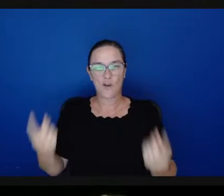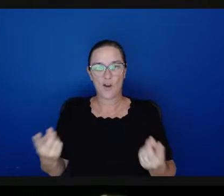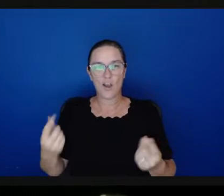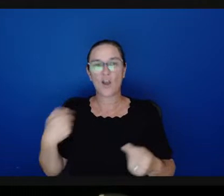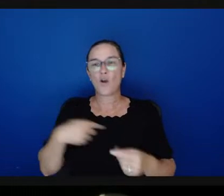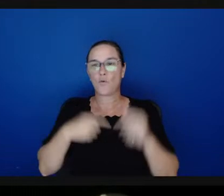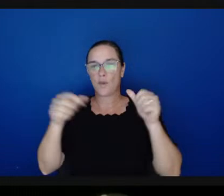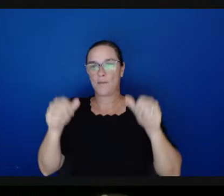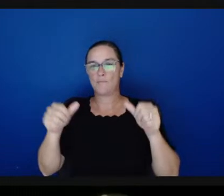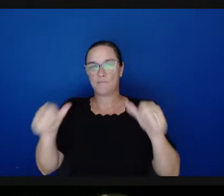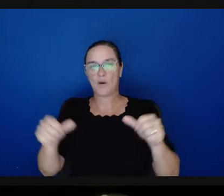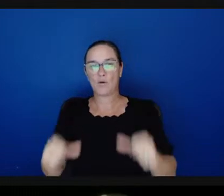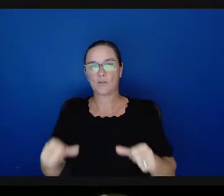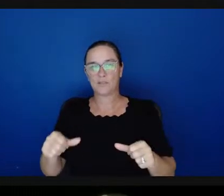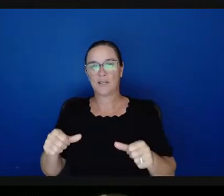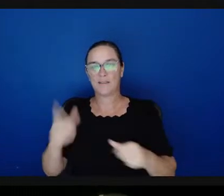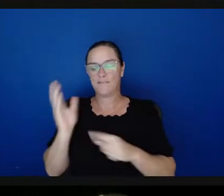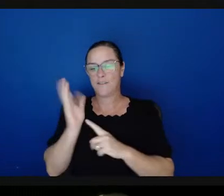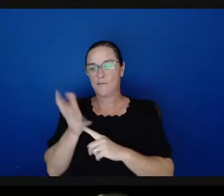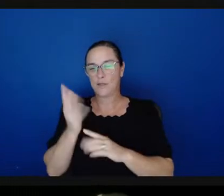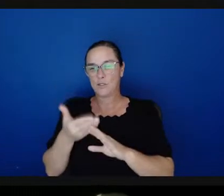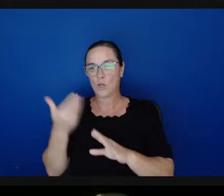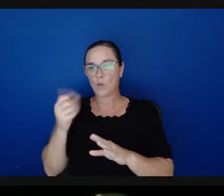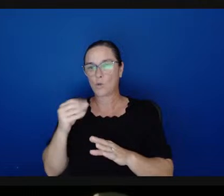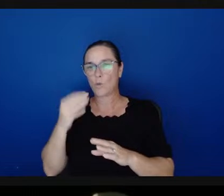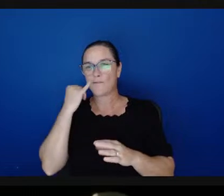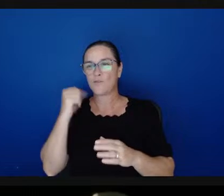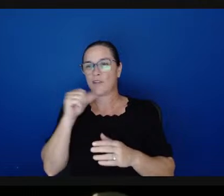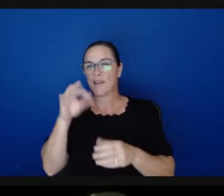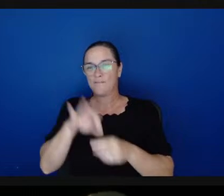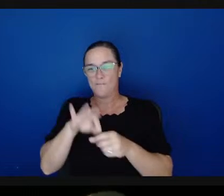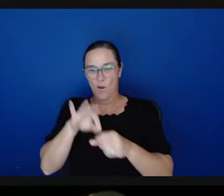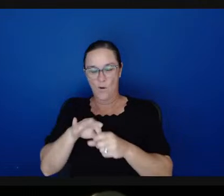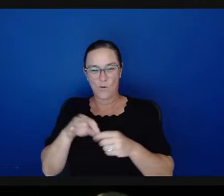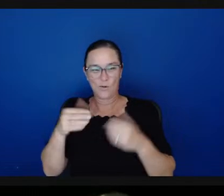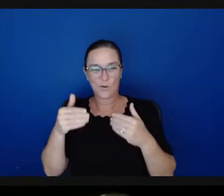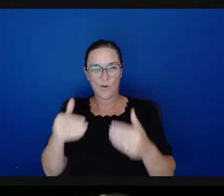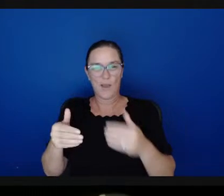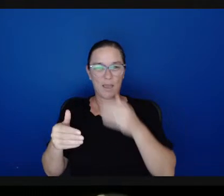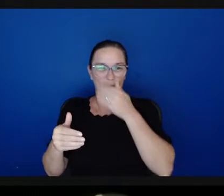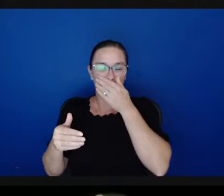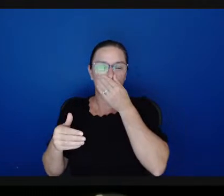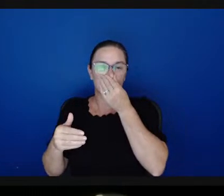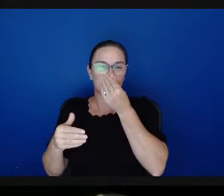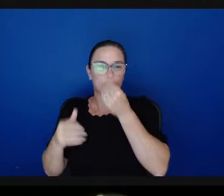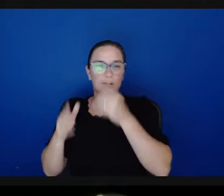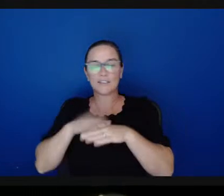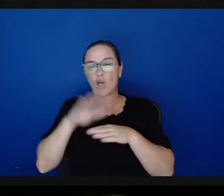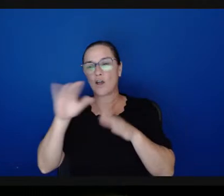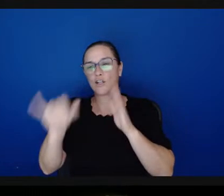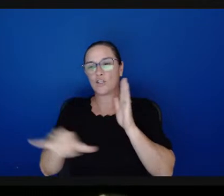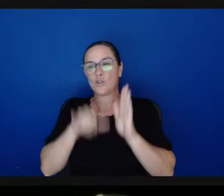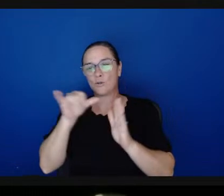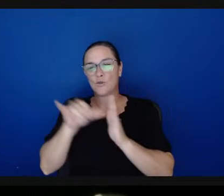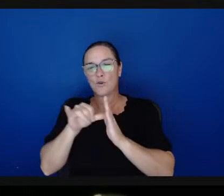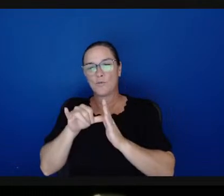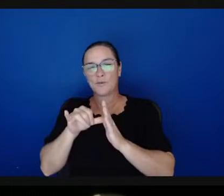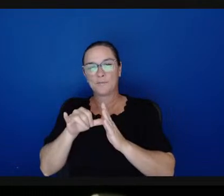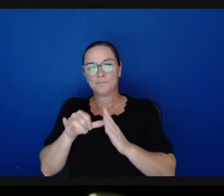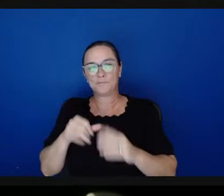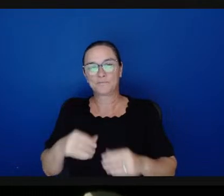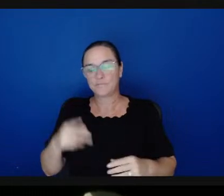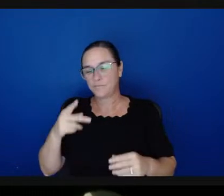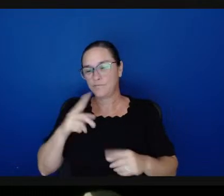the poll just 5 minutes ago, so if you haven't voted on it, go ahead and take your, it's on YouTube. It's only on YouTube, the